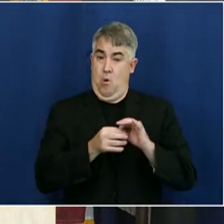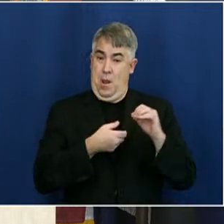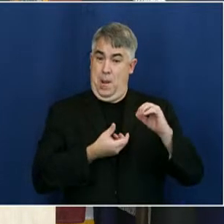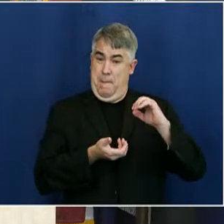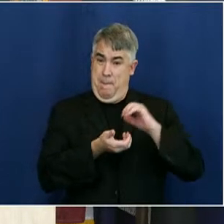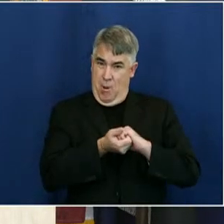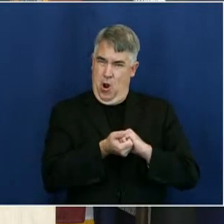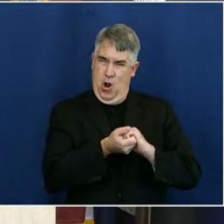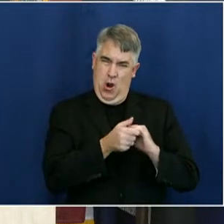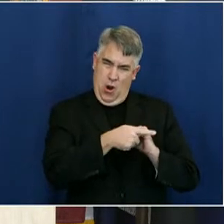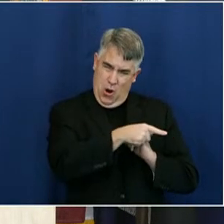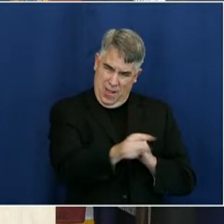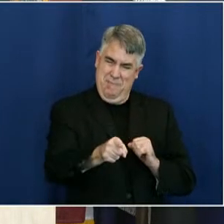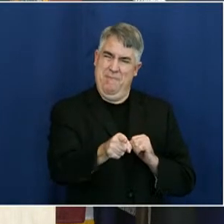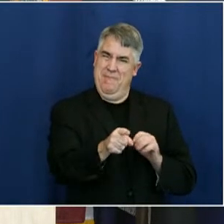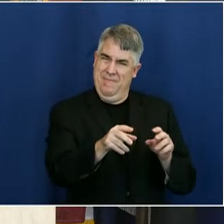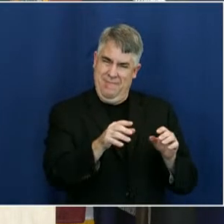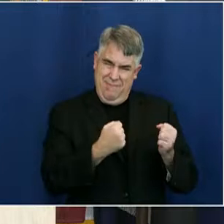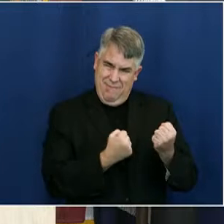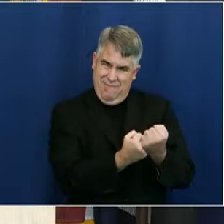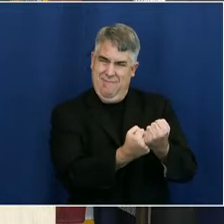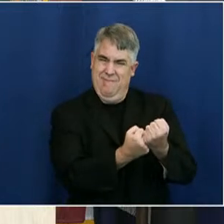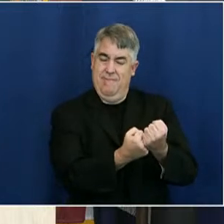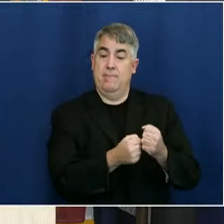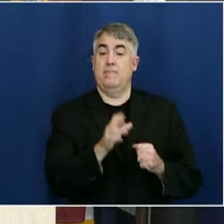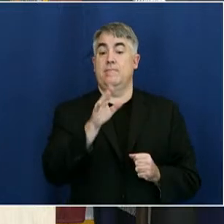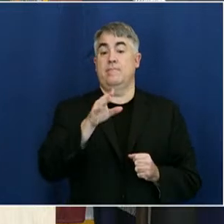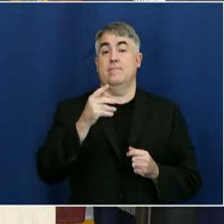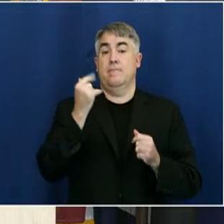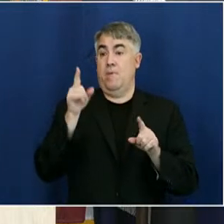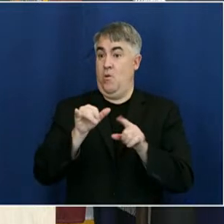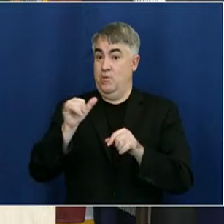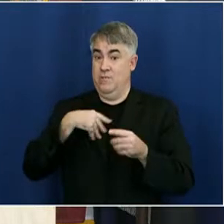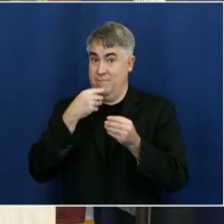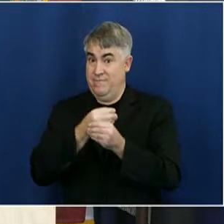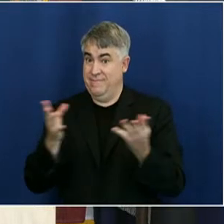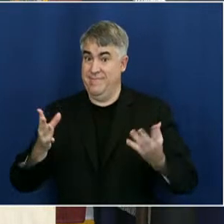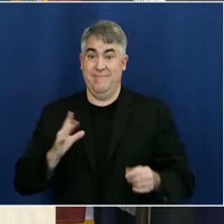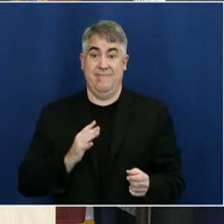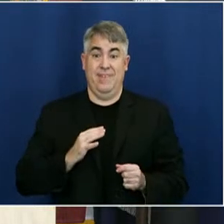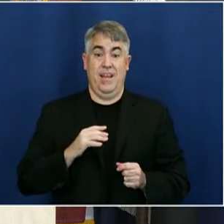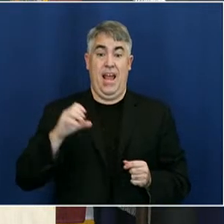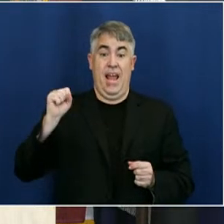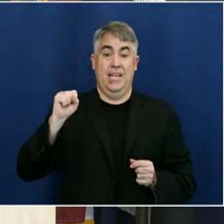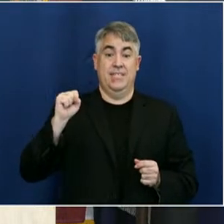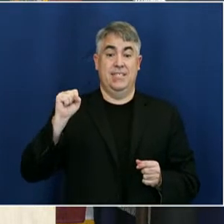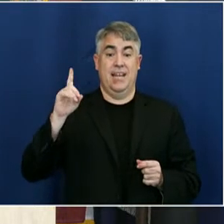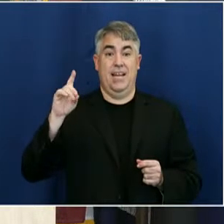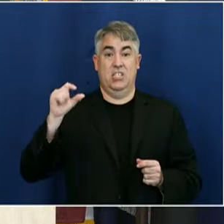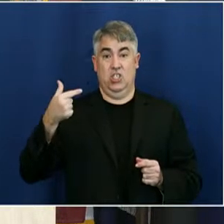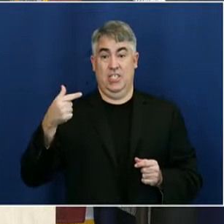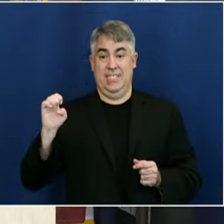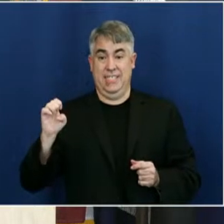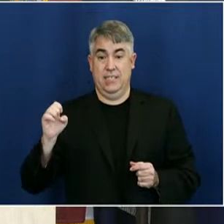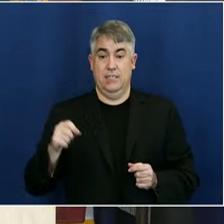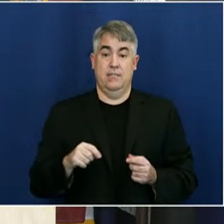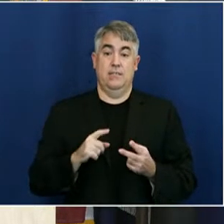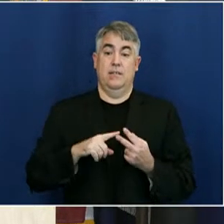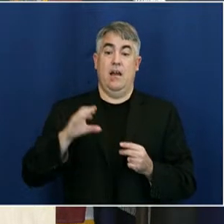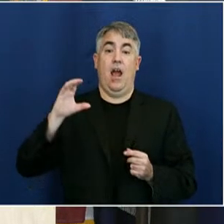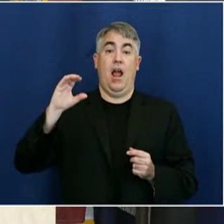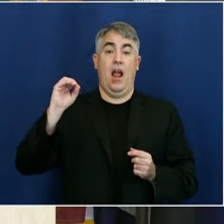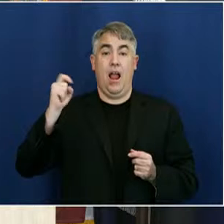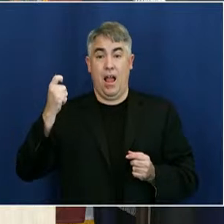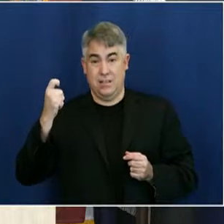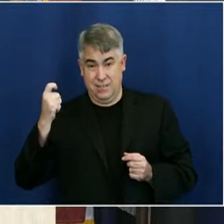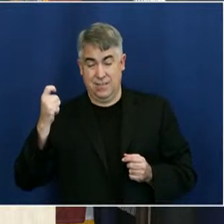to share with all of you that we are happy to share that SCG&E and Cox Communications have